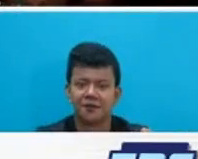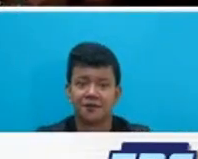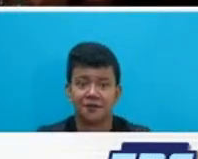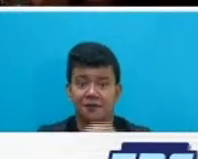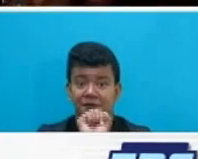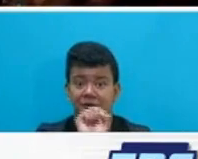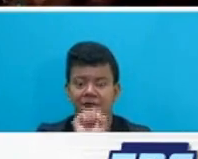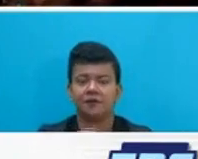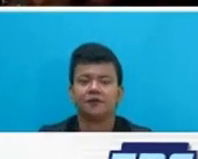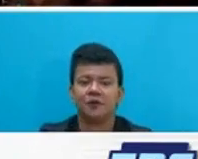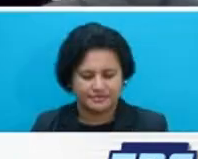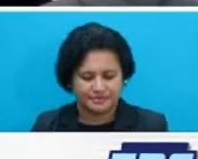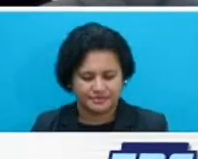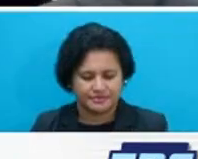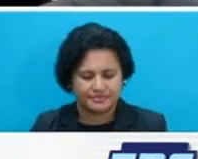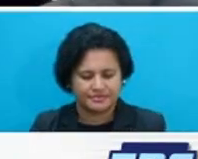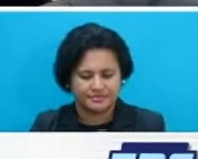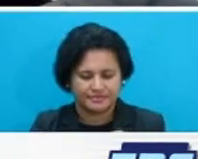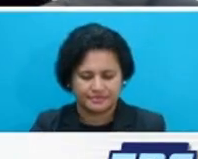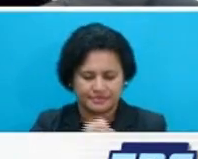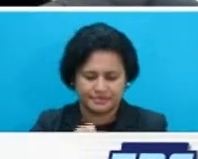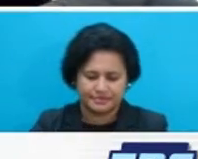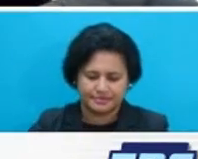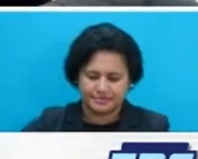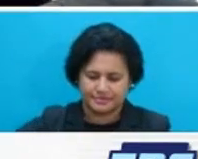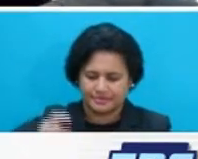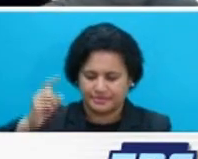Rabuka criticizes president's address.